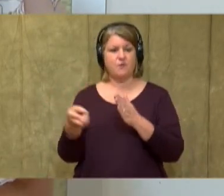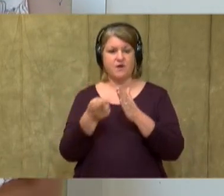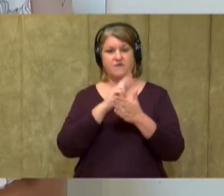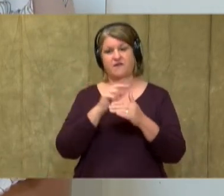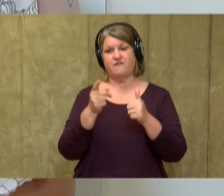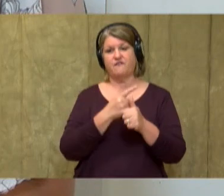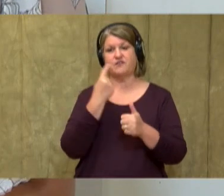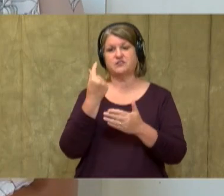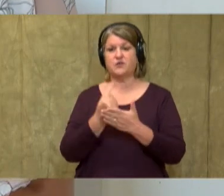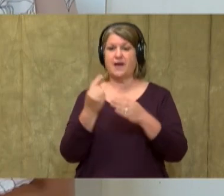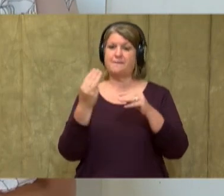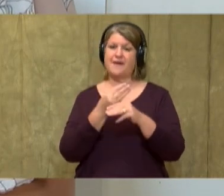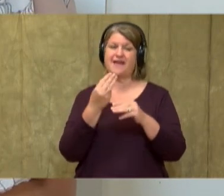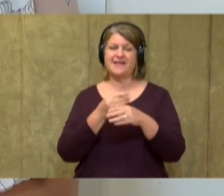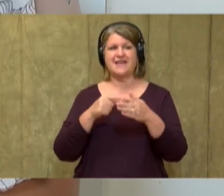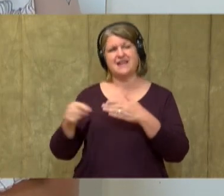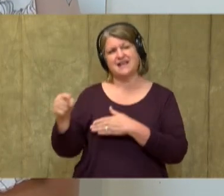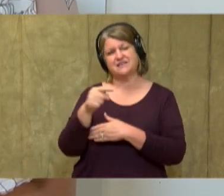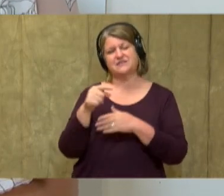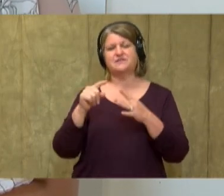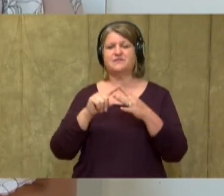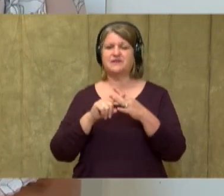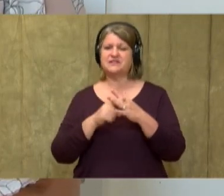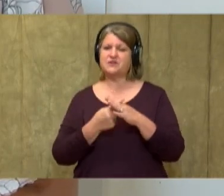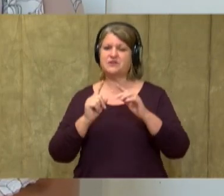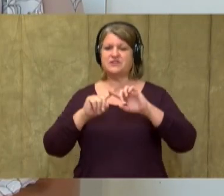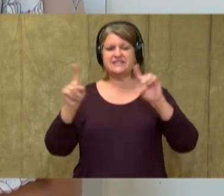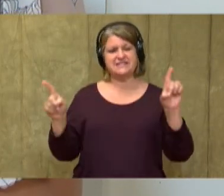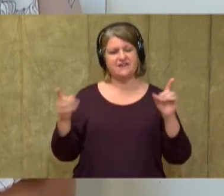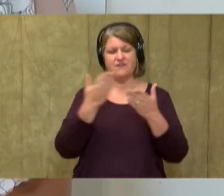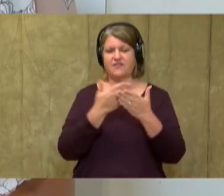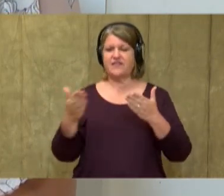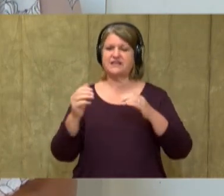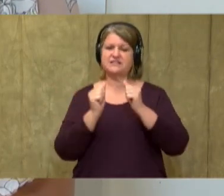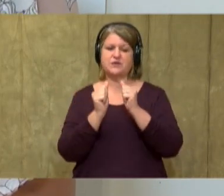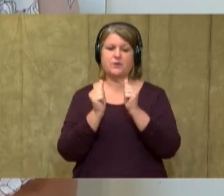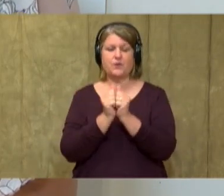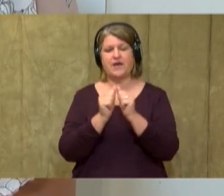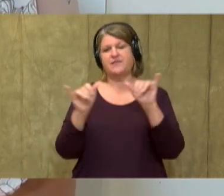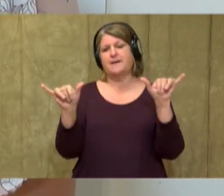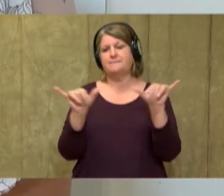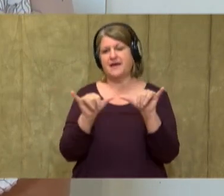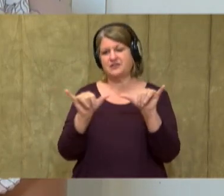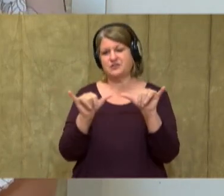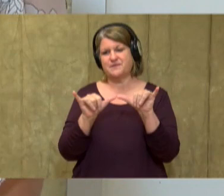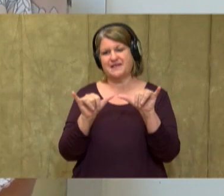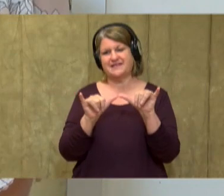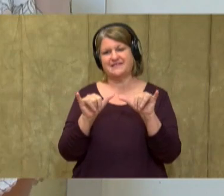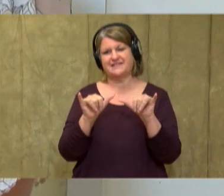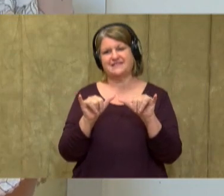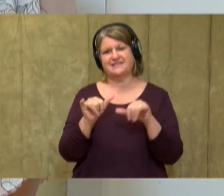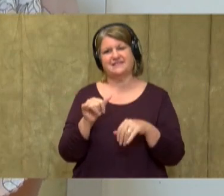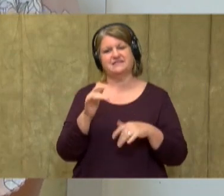Next week, we'll start doing a little bit of different stuff with measurement. I can't wait to see you on Monday.